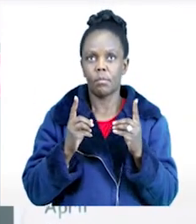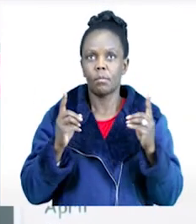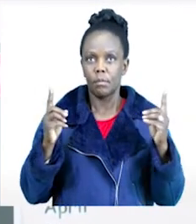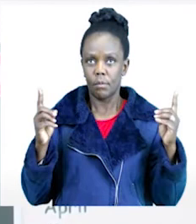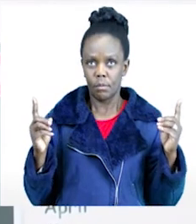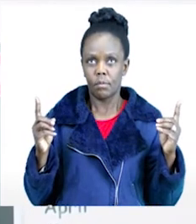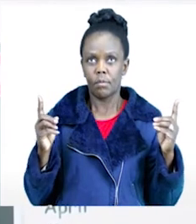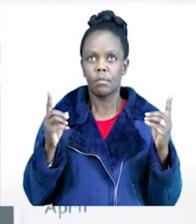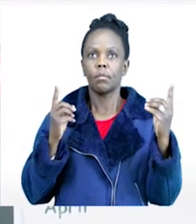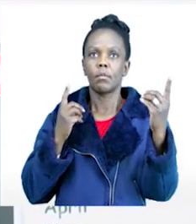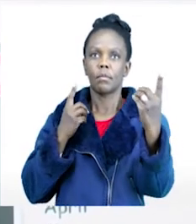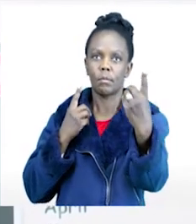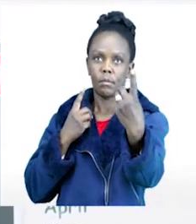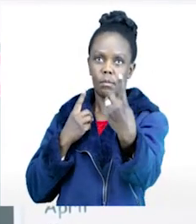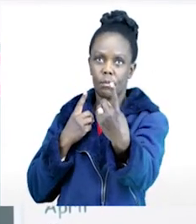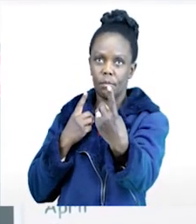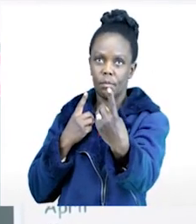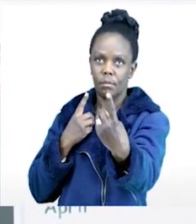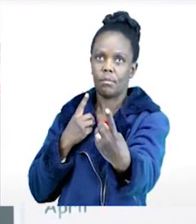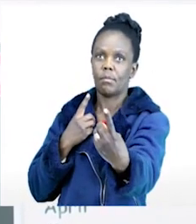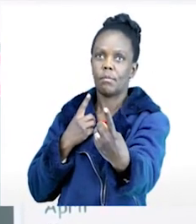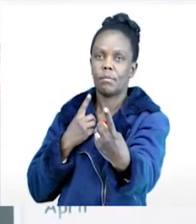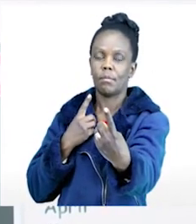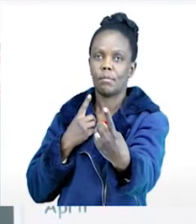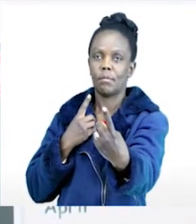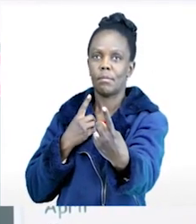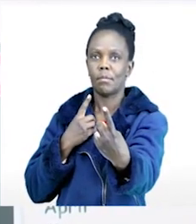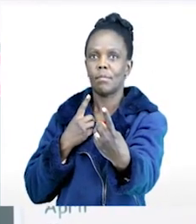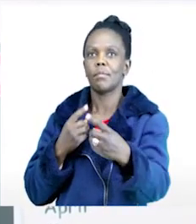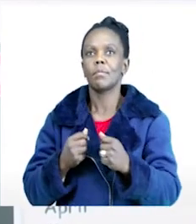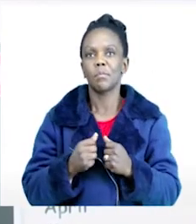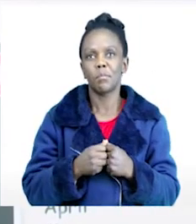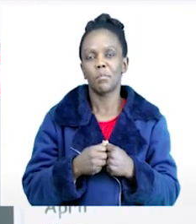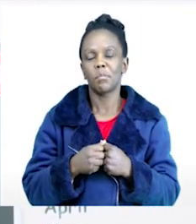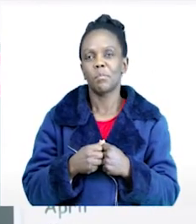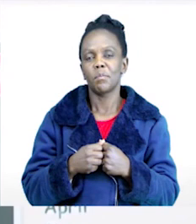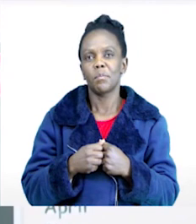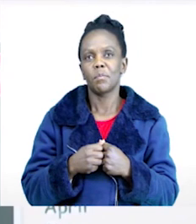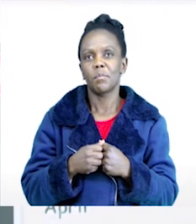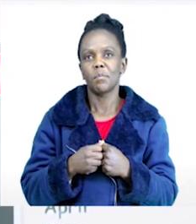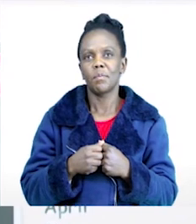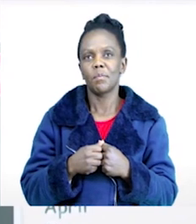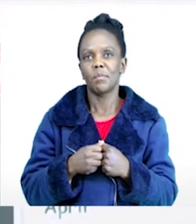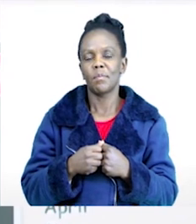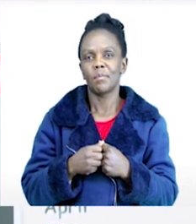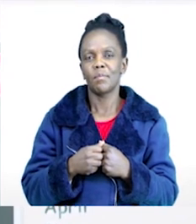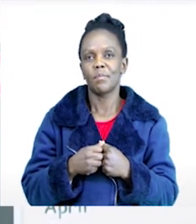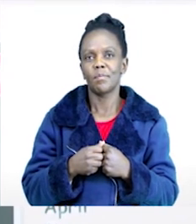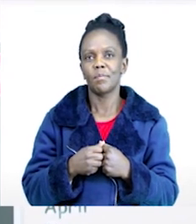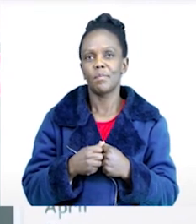social distancing. So you check by your sides and in front of you as well. Well